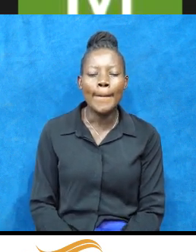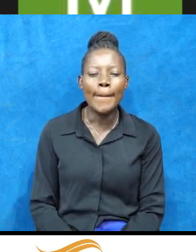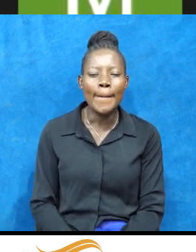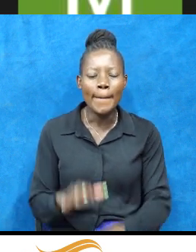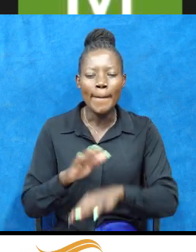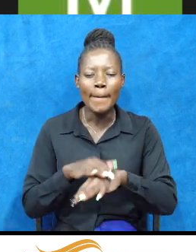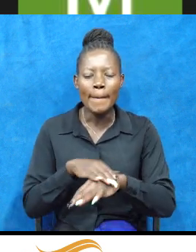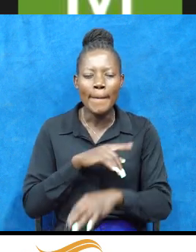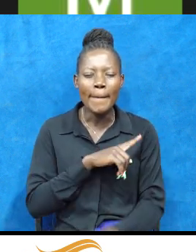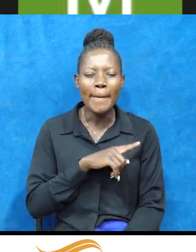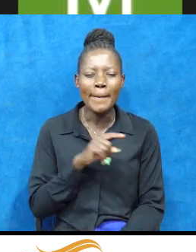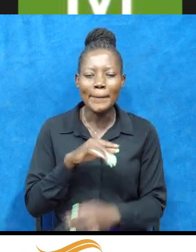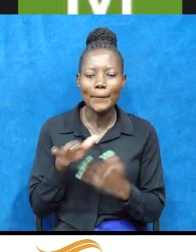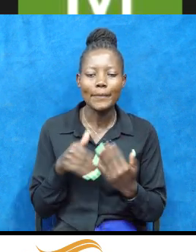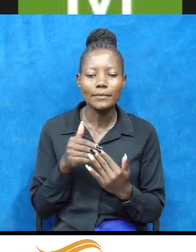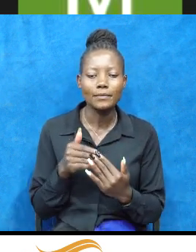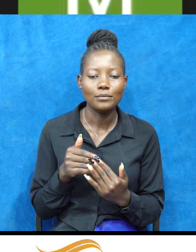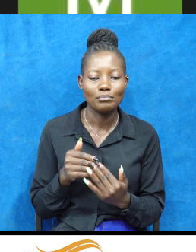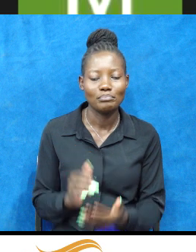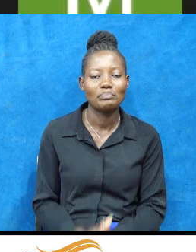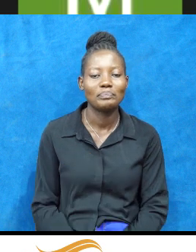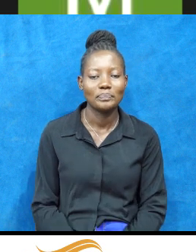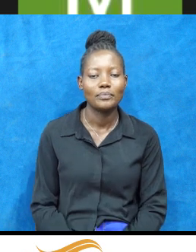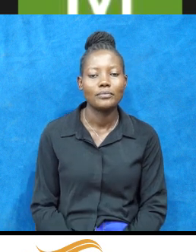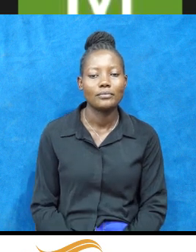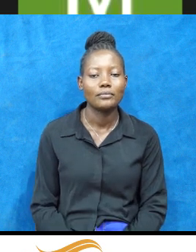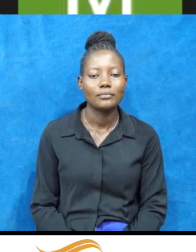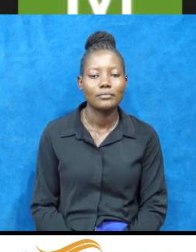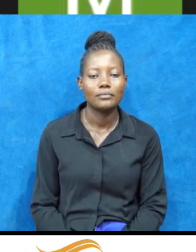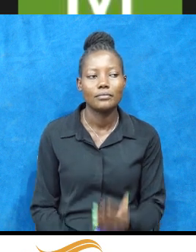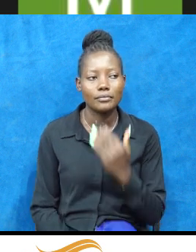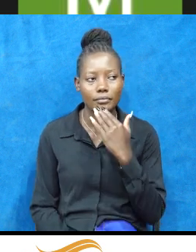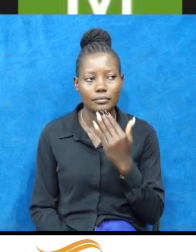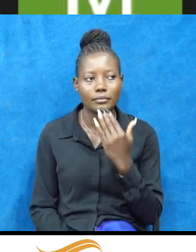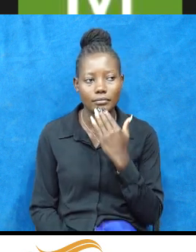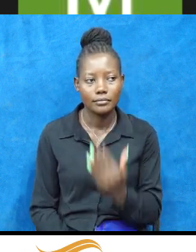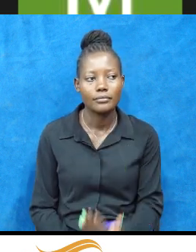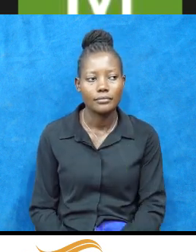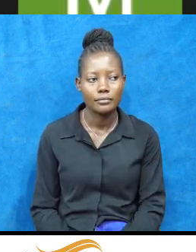And good luck to all of you in your upcoming seasons. Thank you so much.